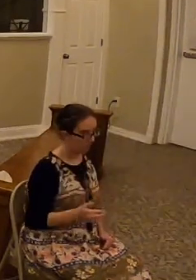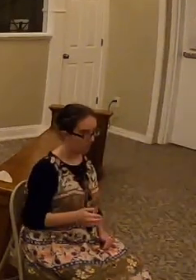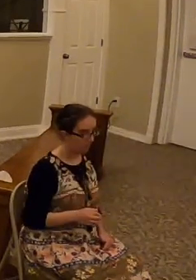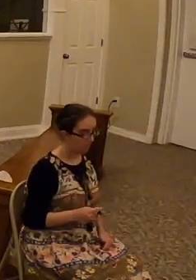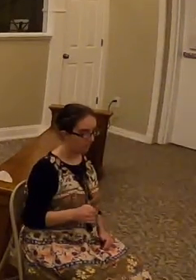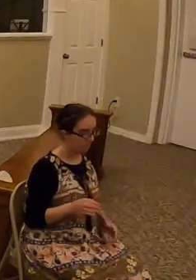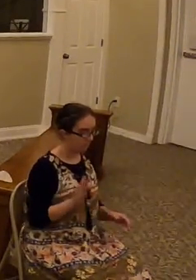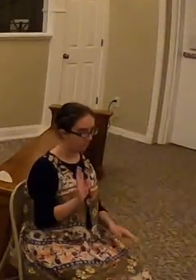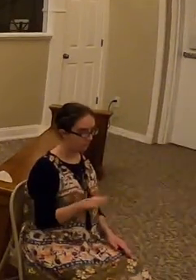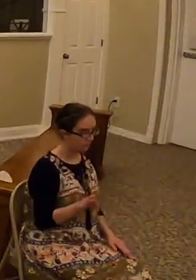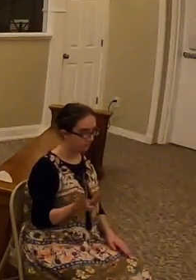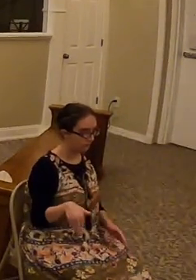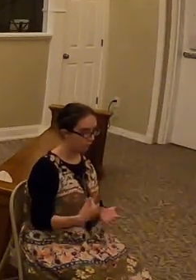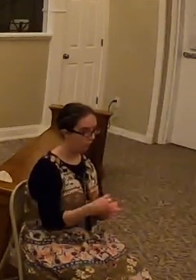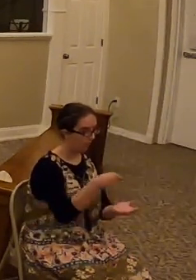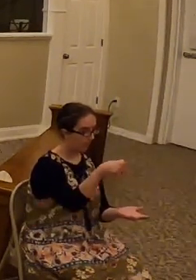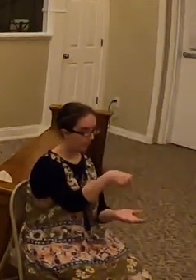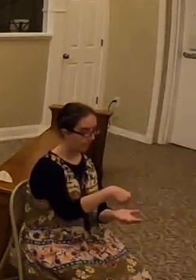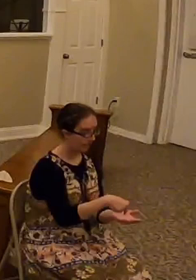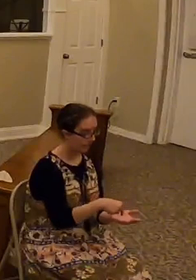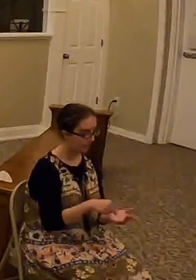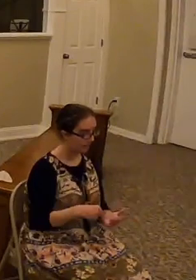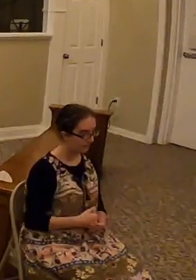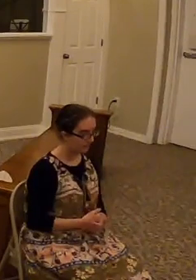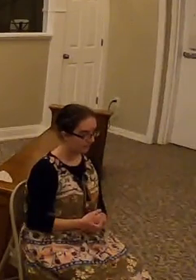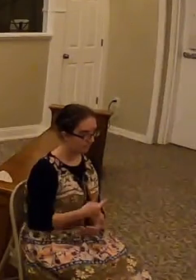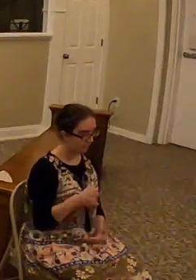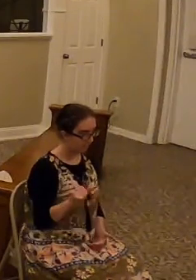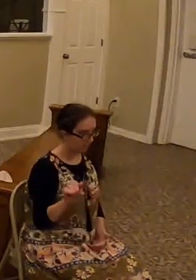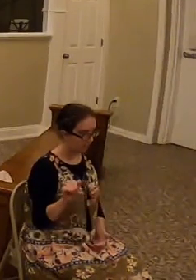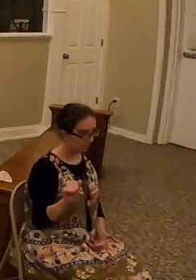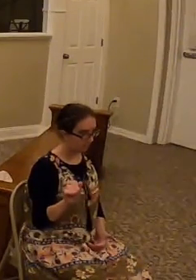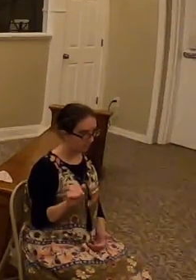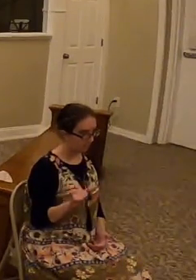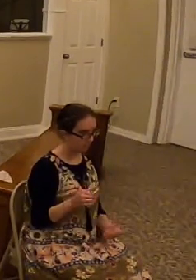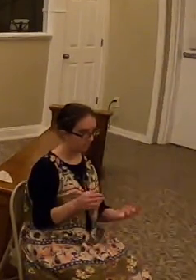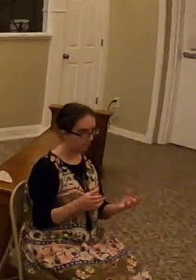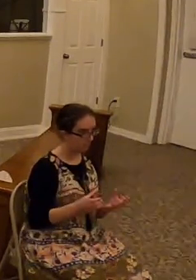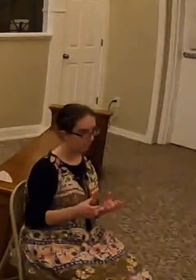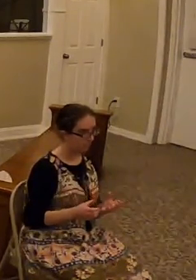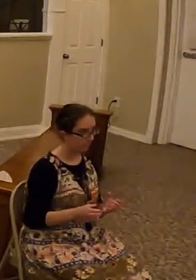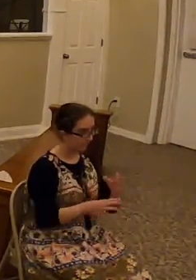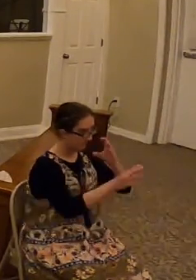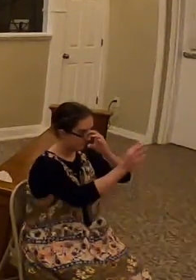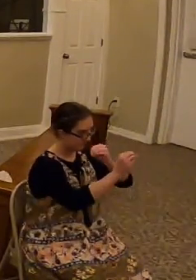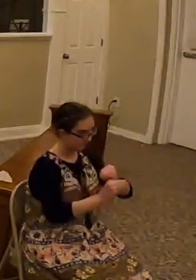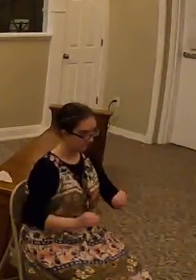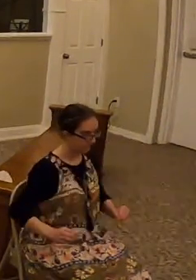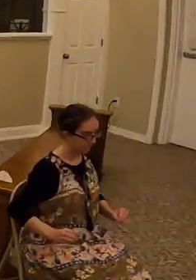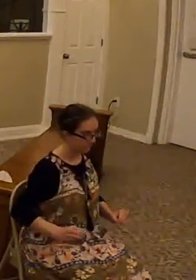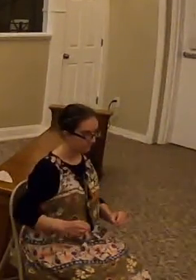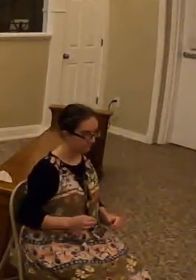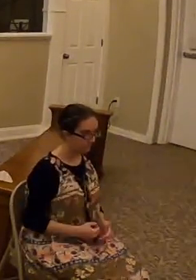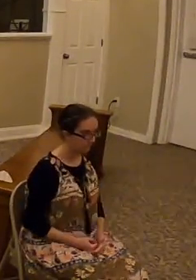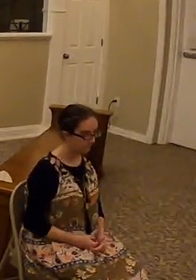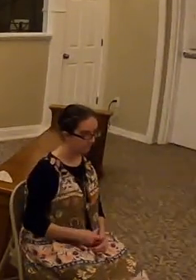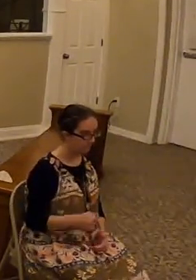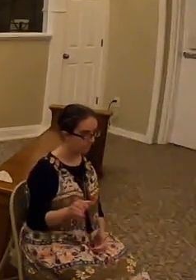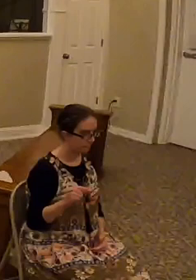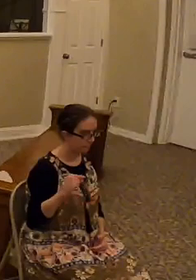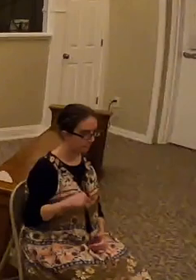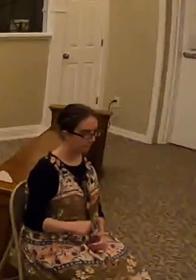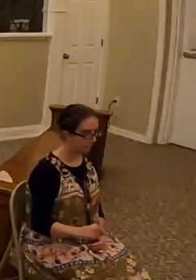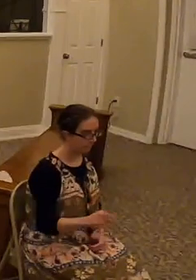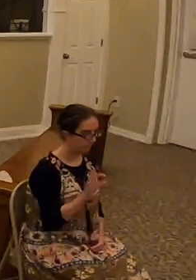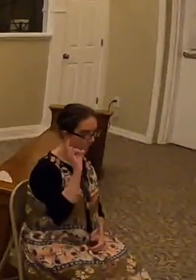you know, they have kids and all this kind of stuff, they want to settle down. Yeah. So they go